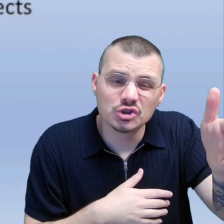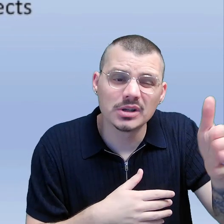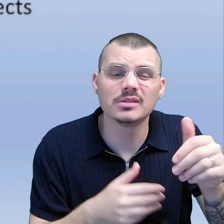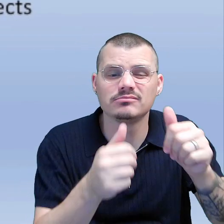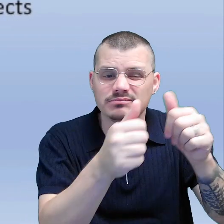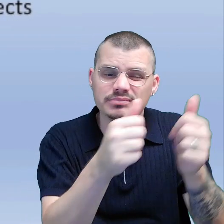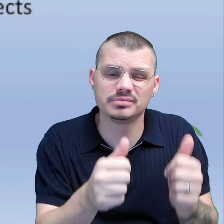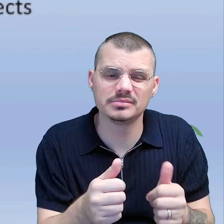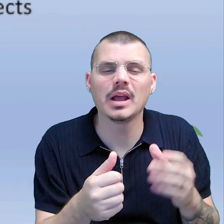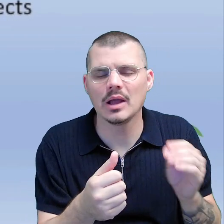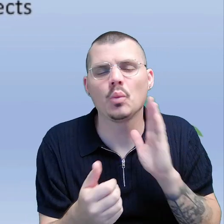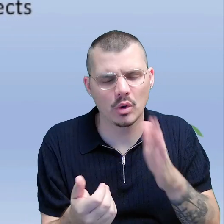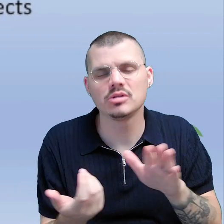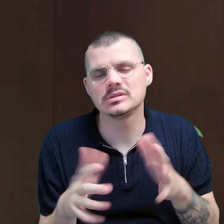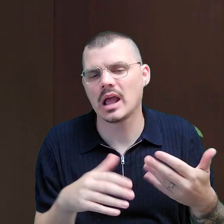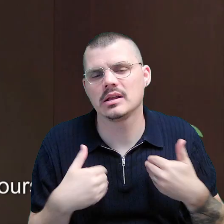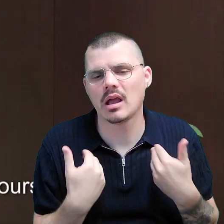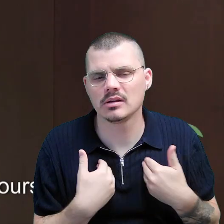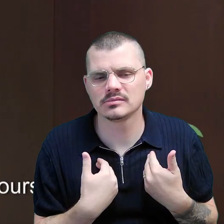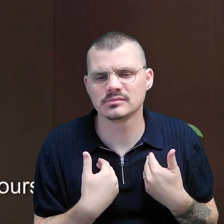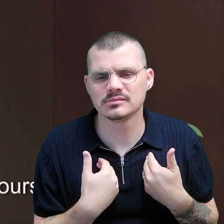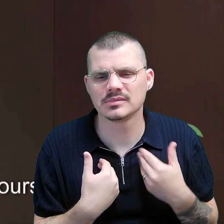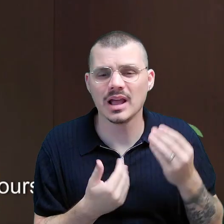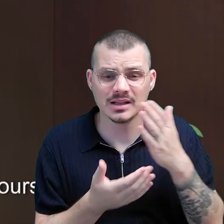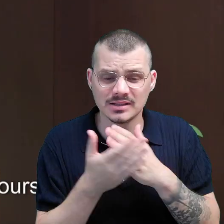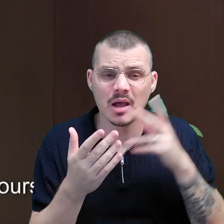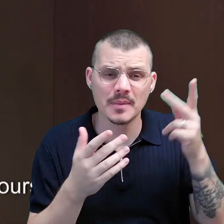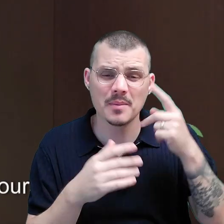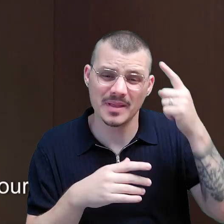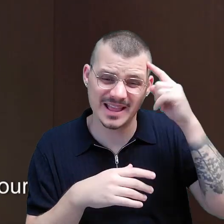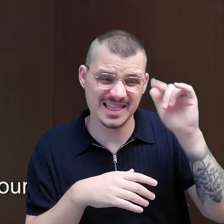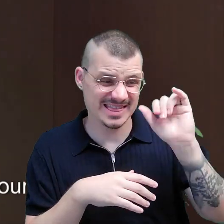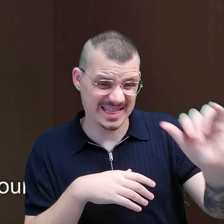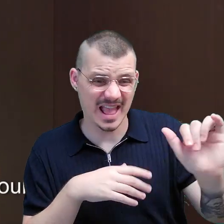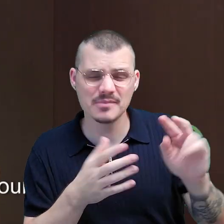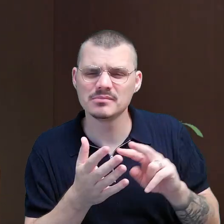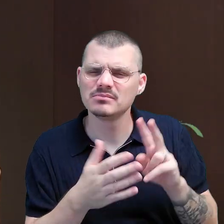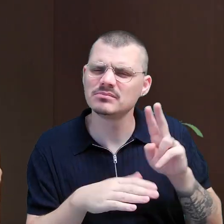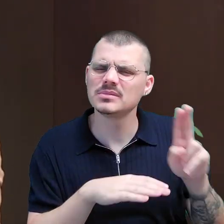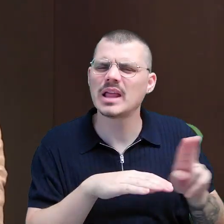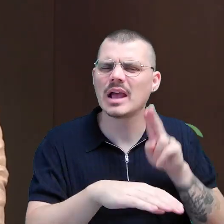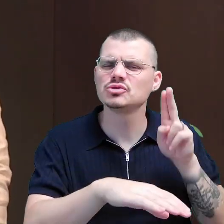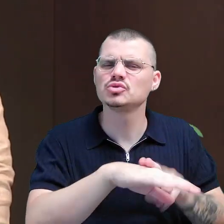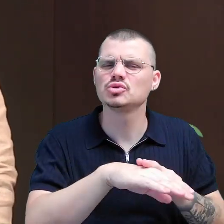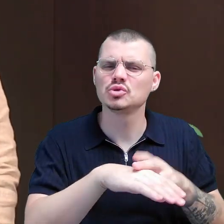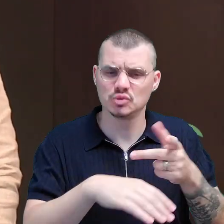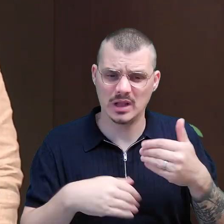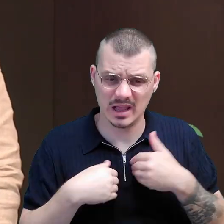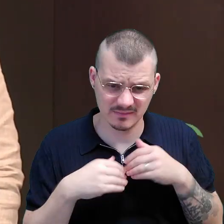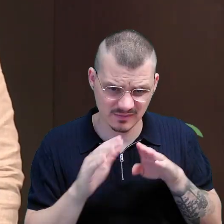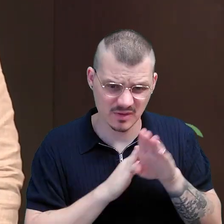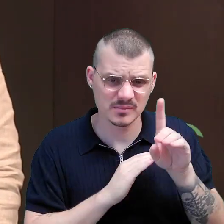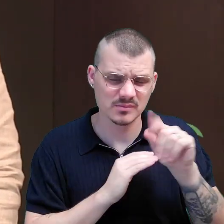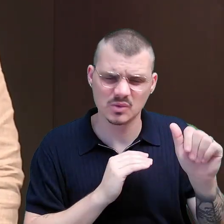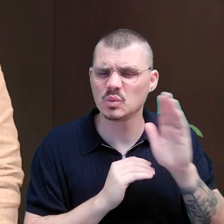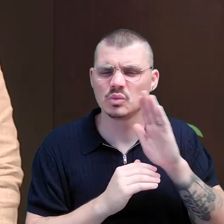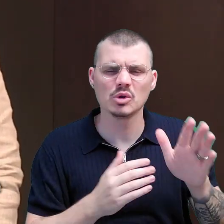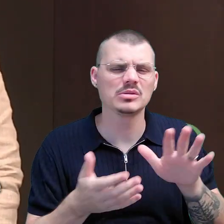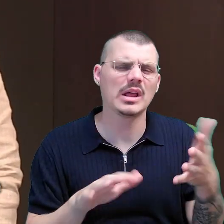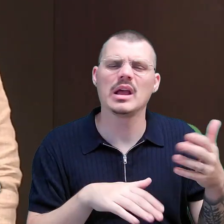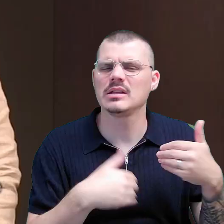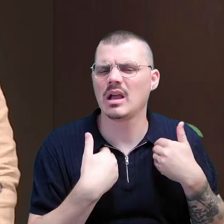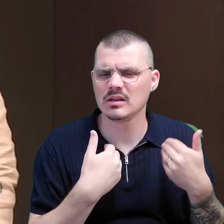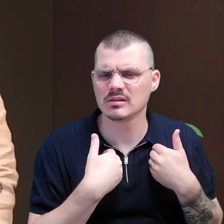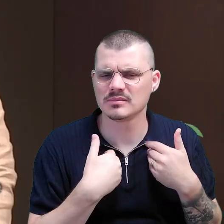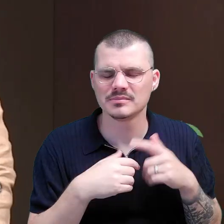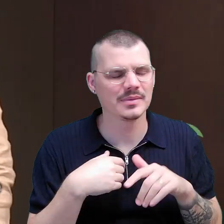deteriorate and die young. And some people think that's the natural course of having a developmental disability. That